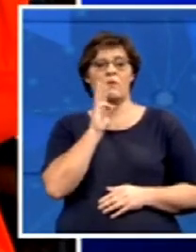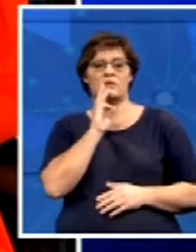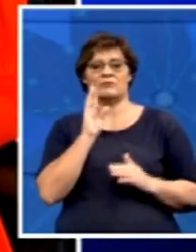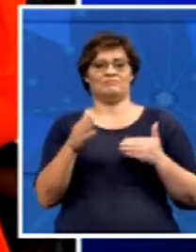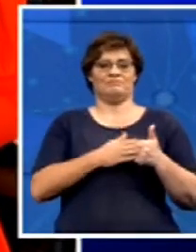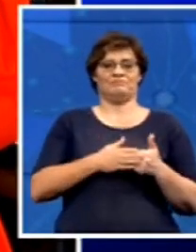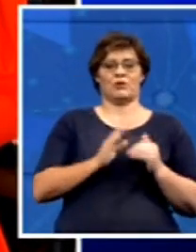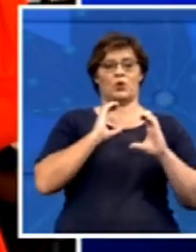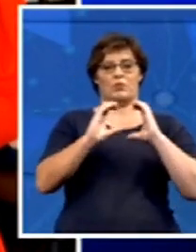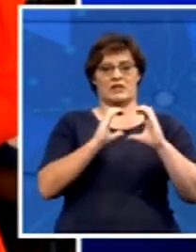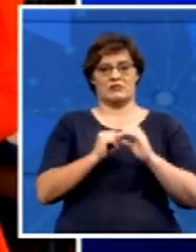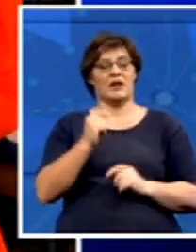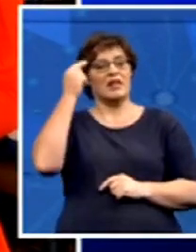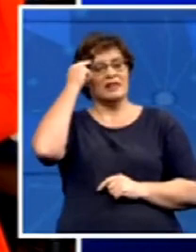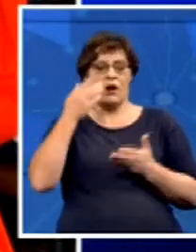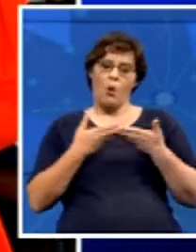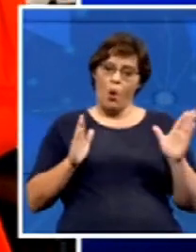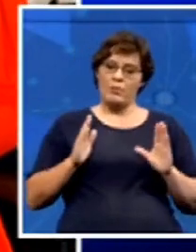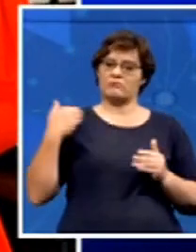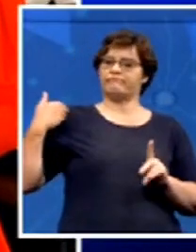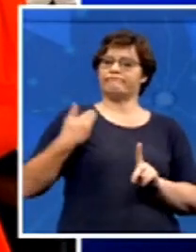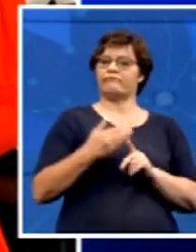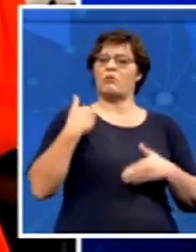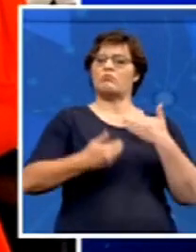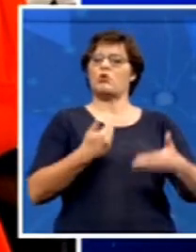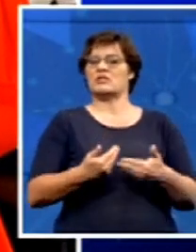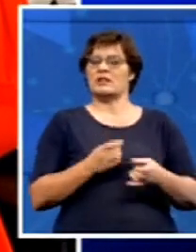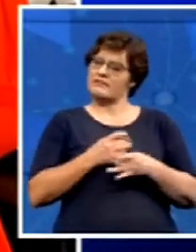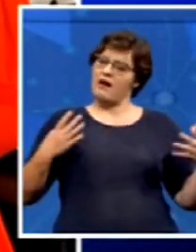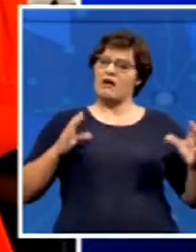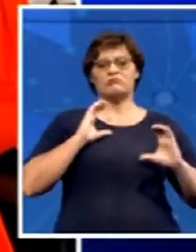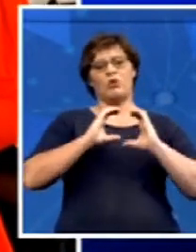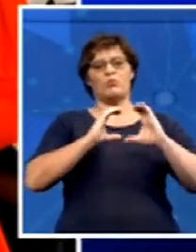open they've been throughout the process since the beginning on Monday. But we await